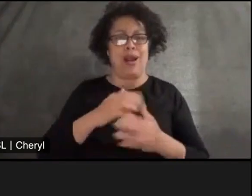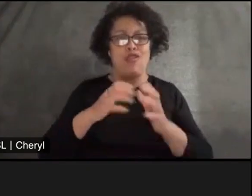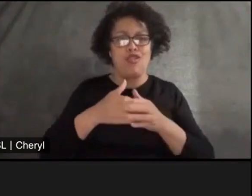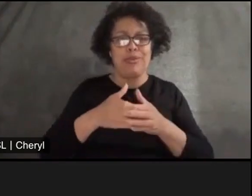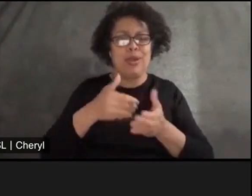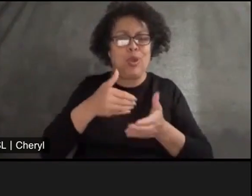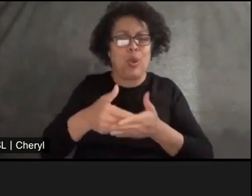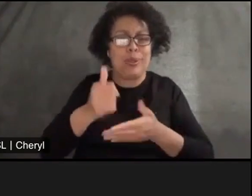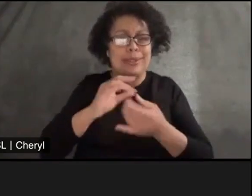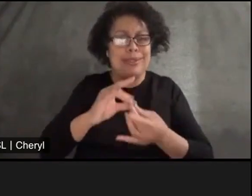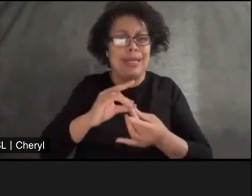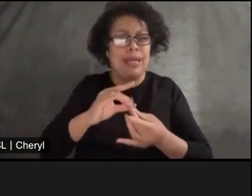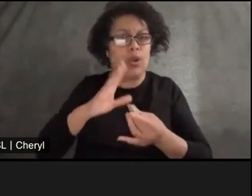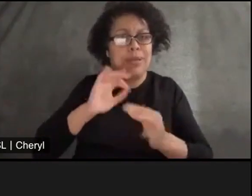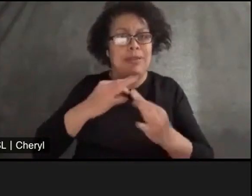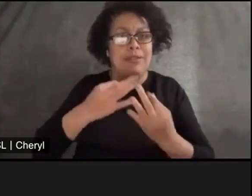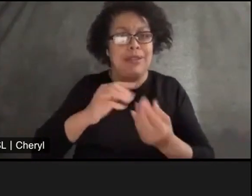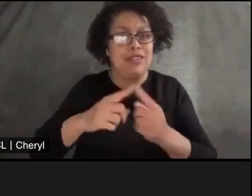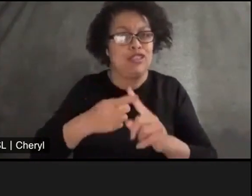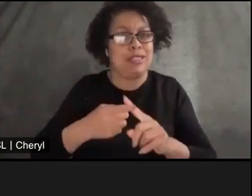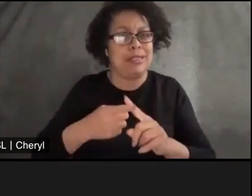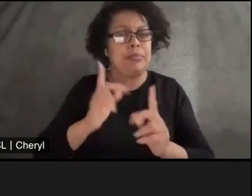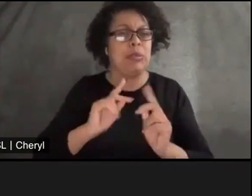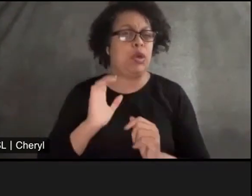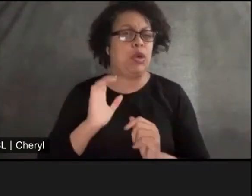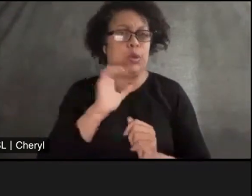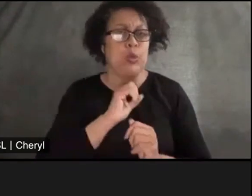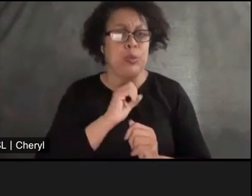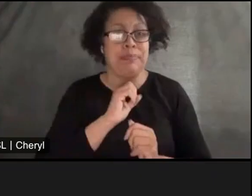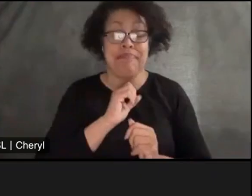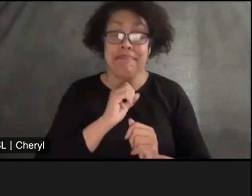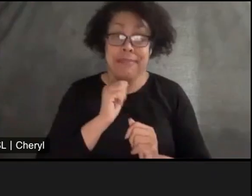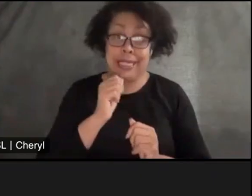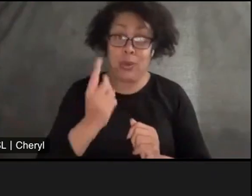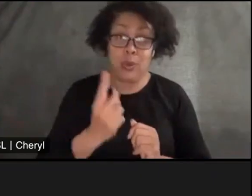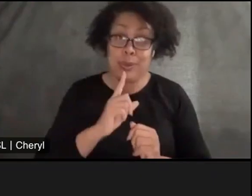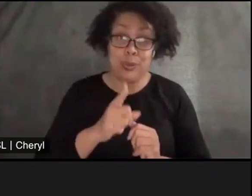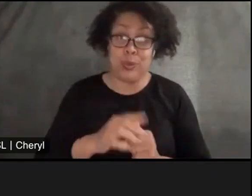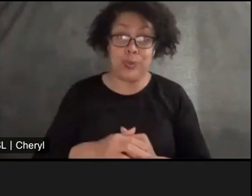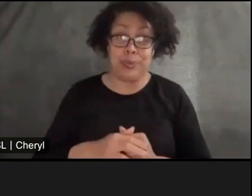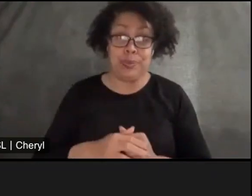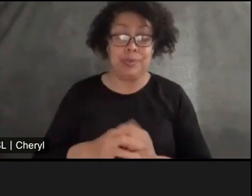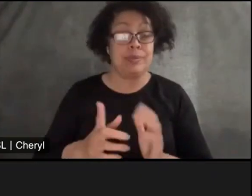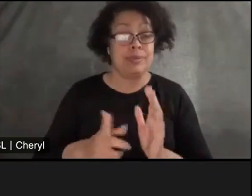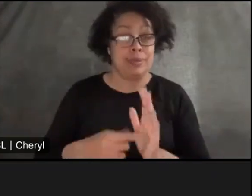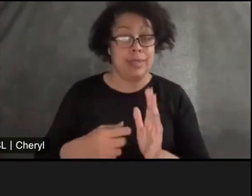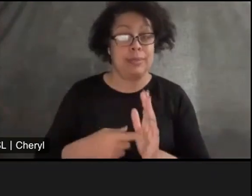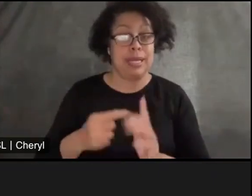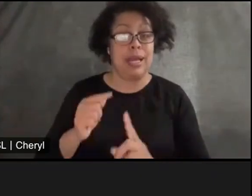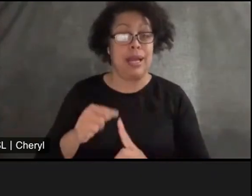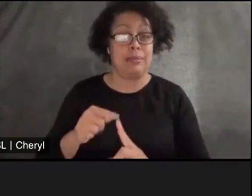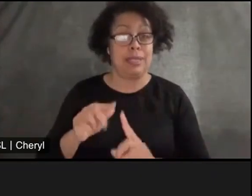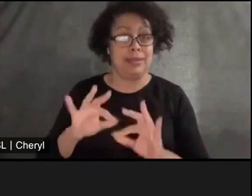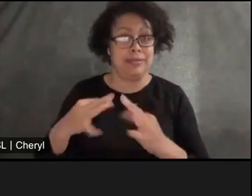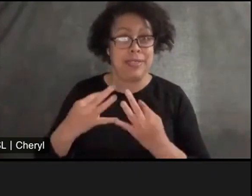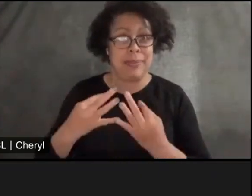going to be with family and friends. But that's not always true because it's quite possible that it's within our family